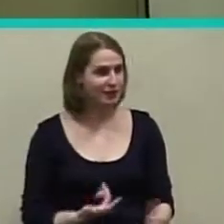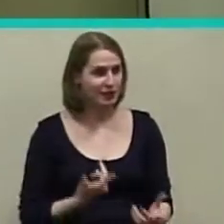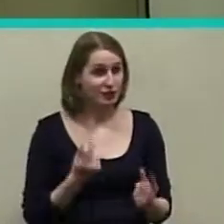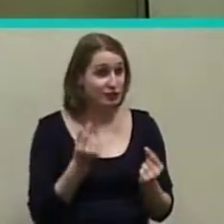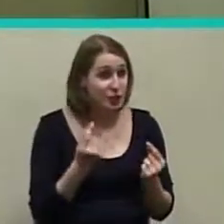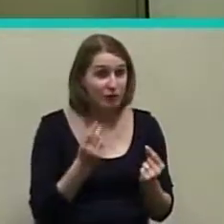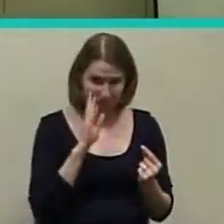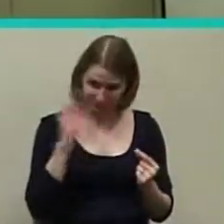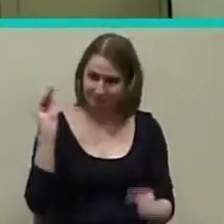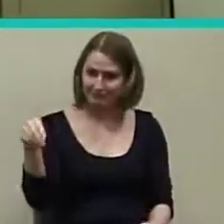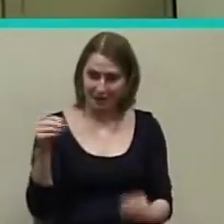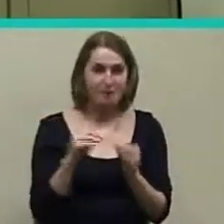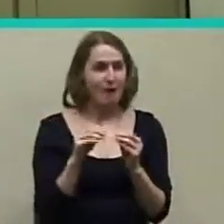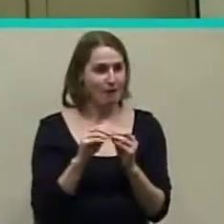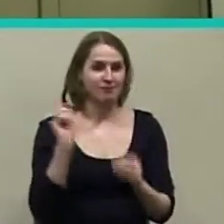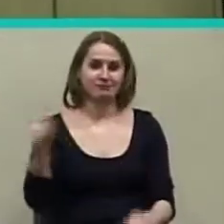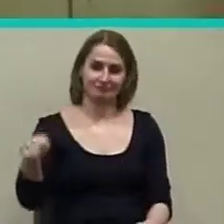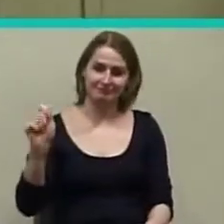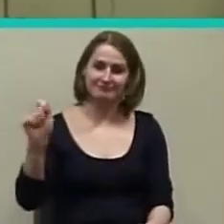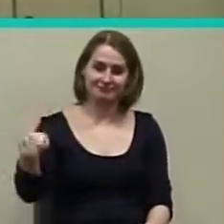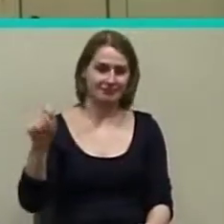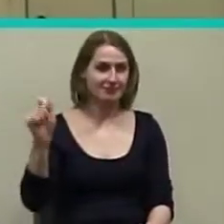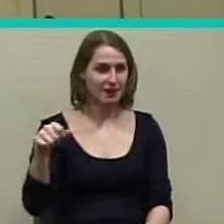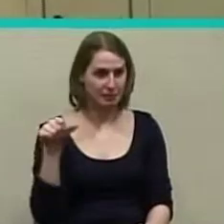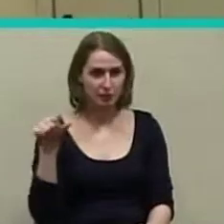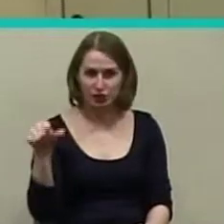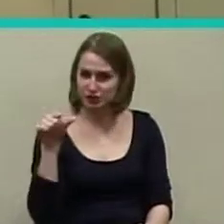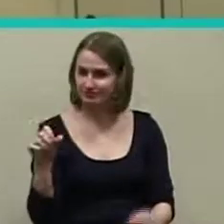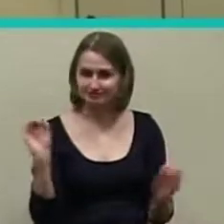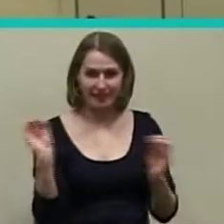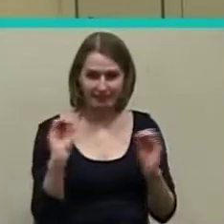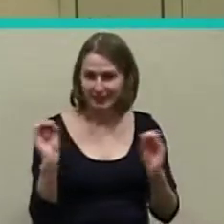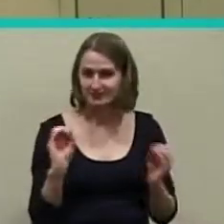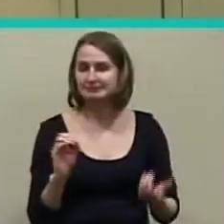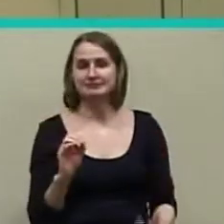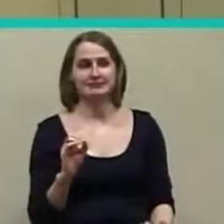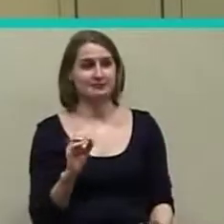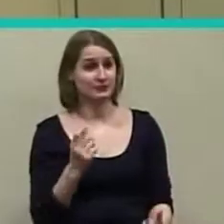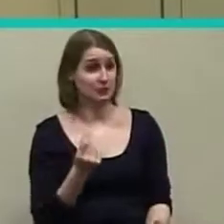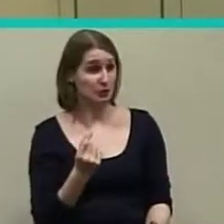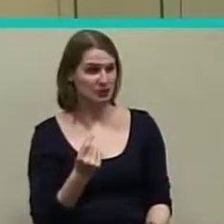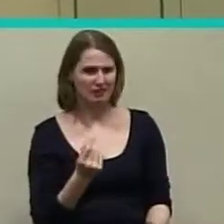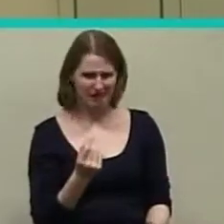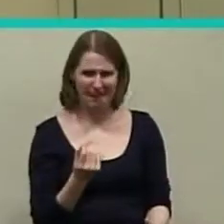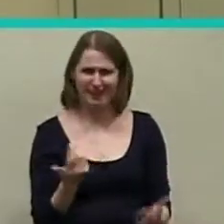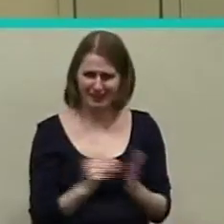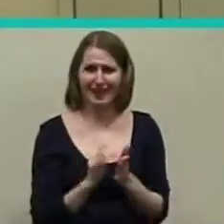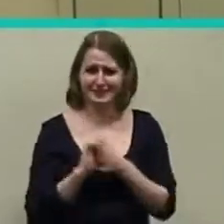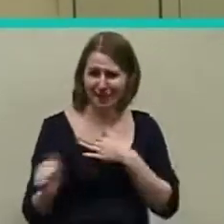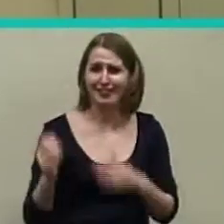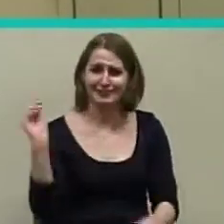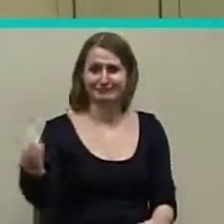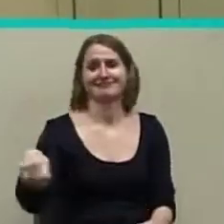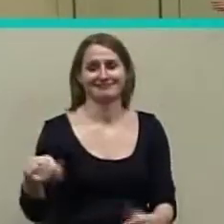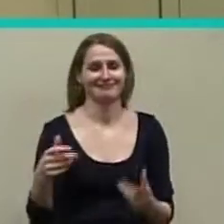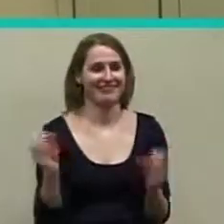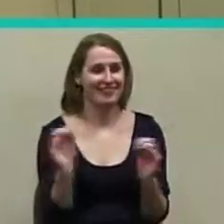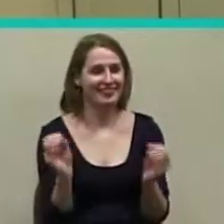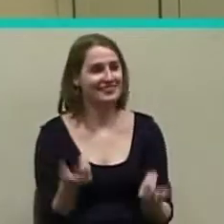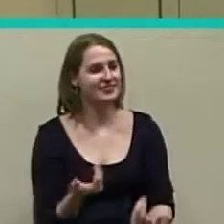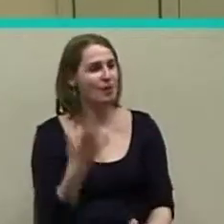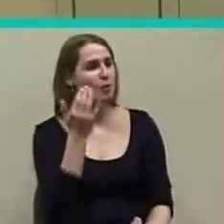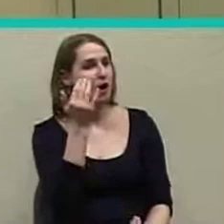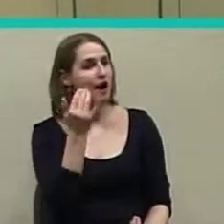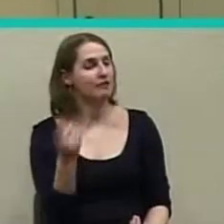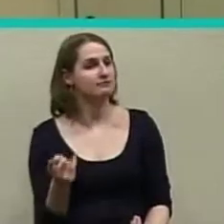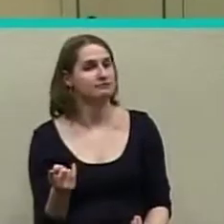would put another $1 in that machine. They would push a button and nothing would come out. And you know what they did? They put another $1 in that machine. Now, why are they putting